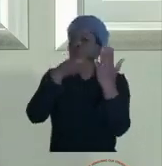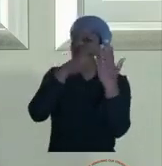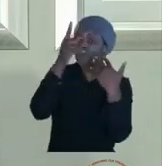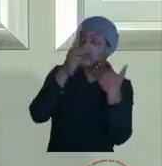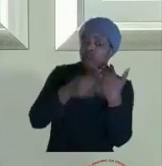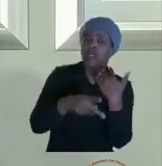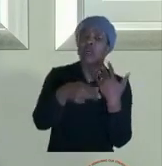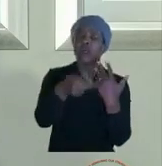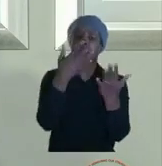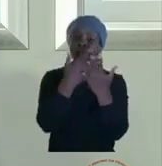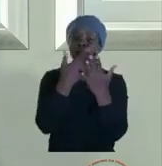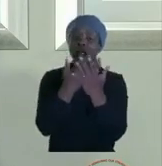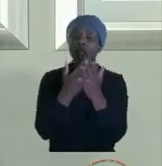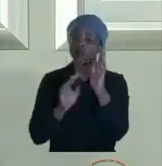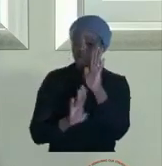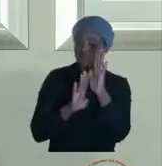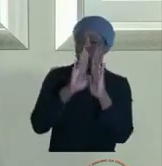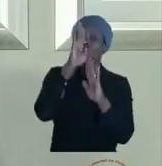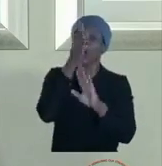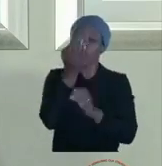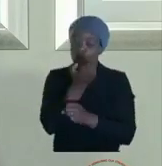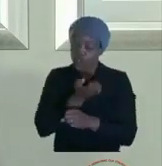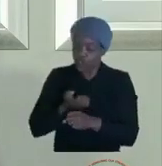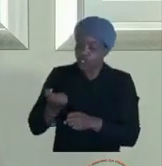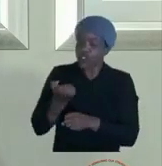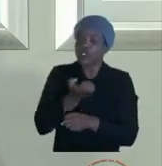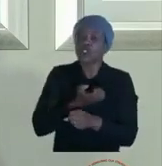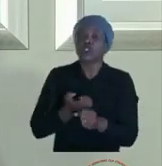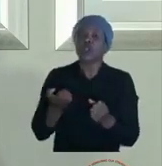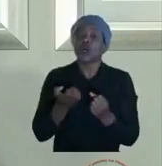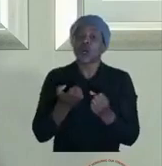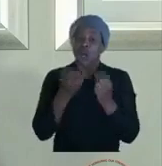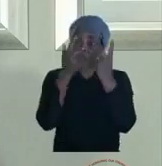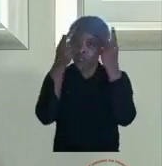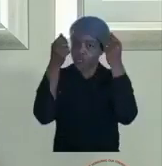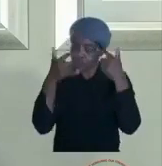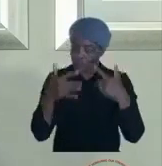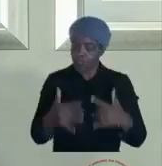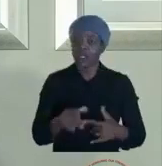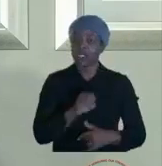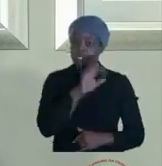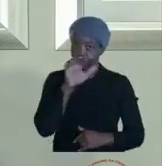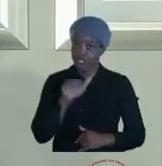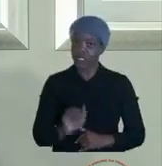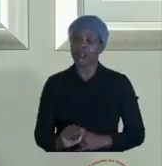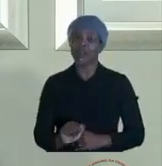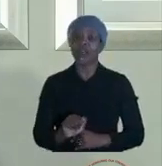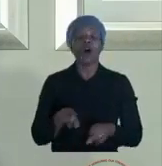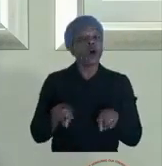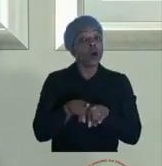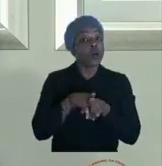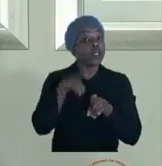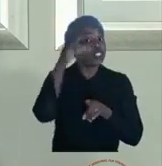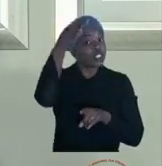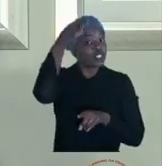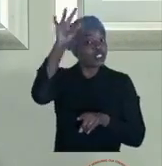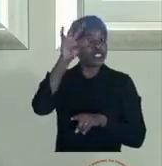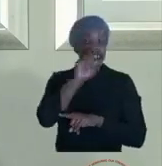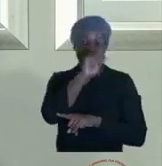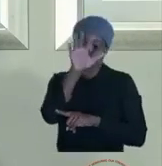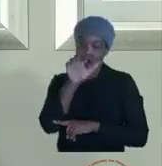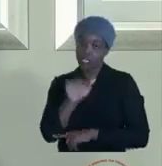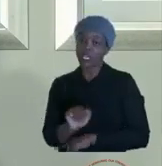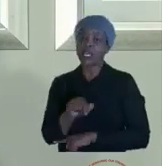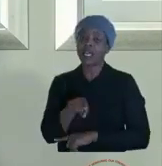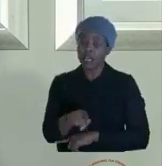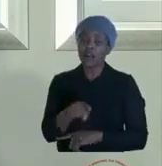the socio-economic of the continent of Africa. The South African government, through its 2030 National